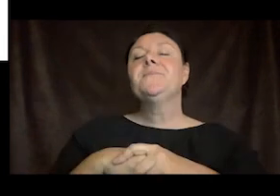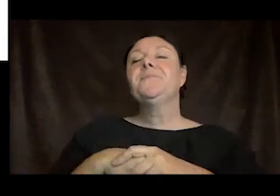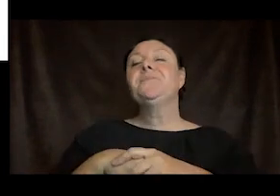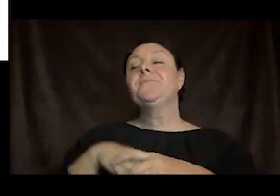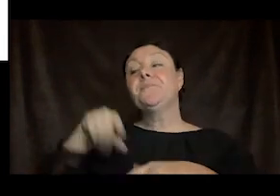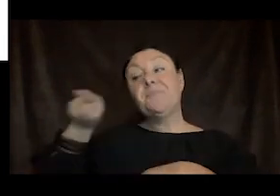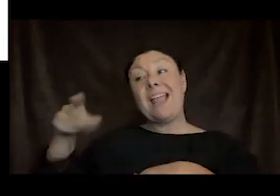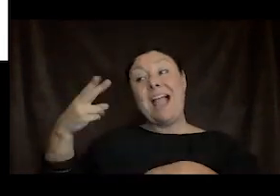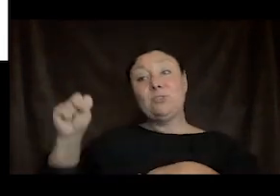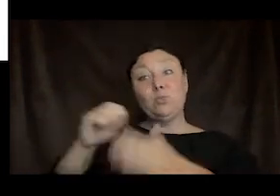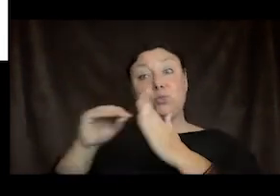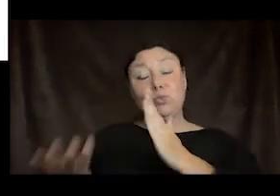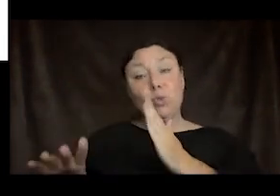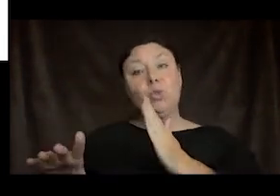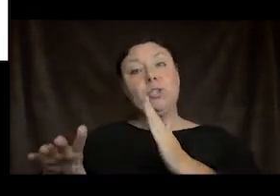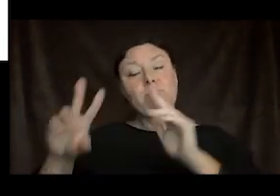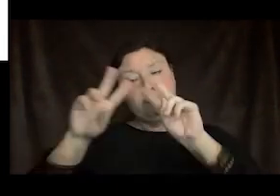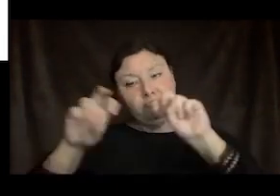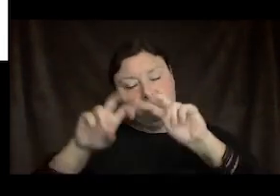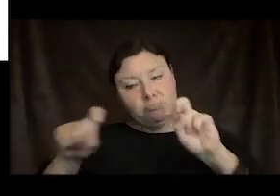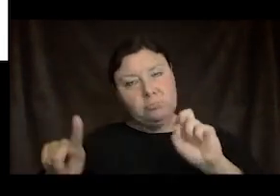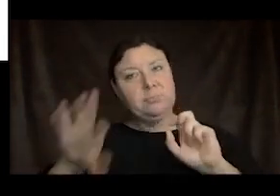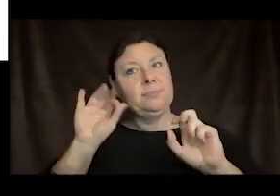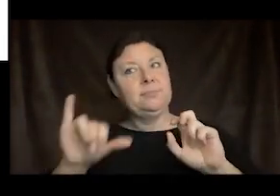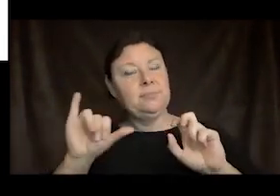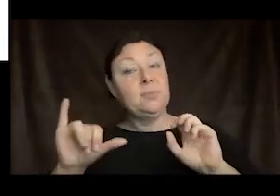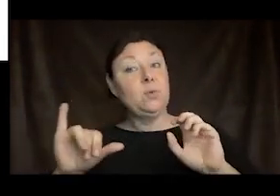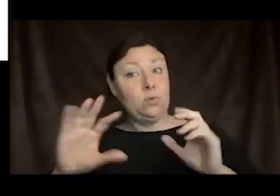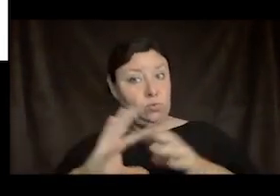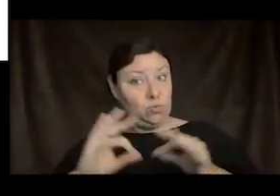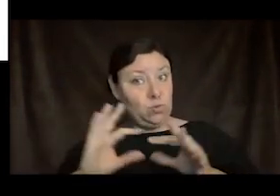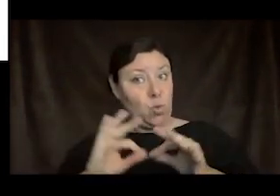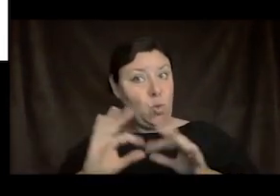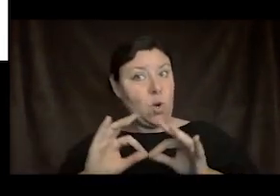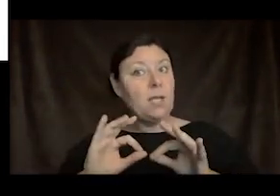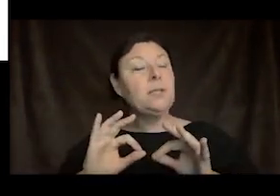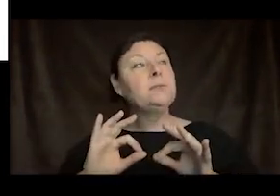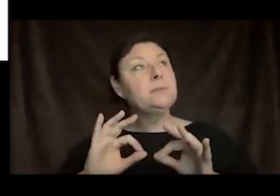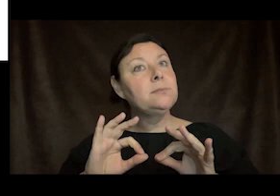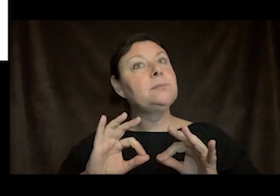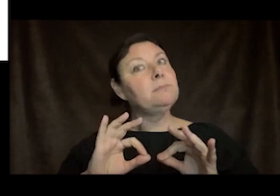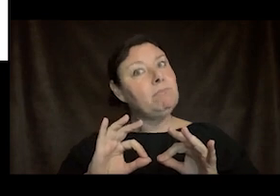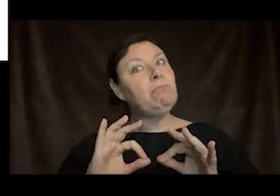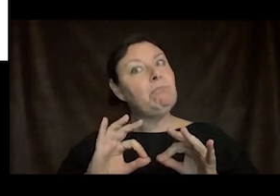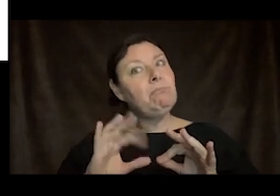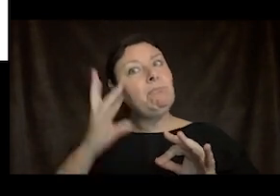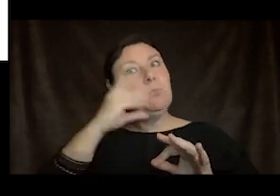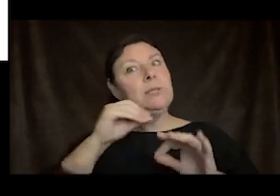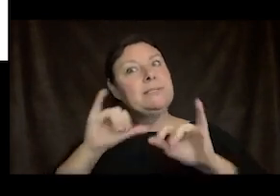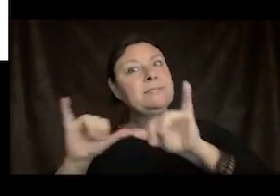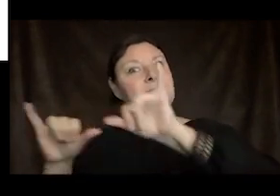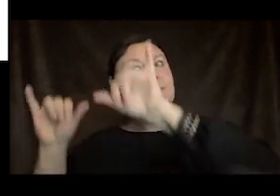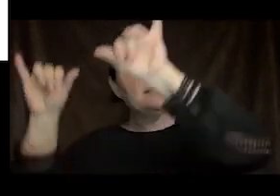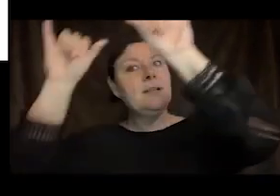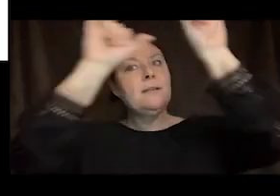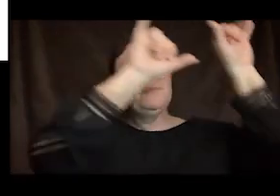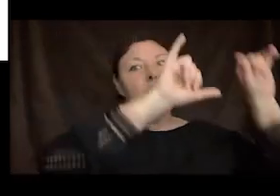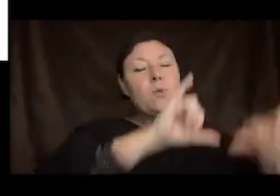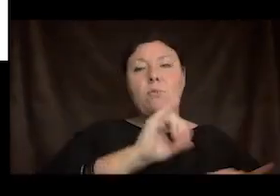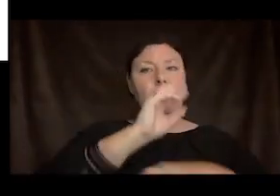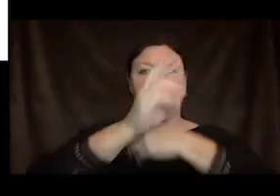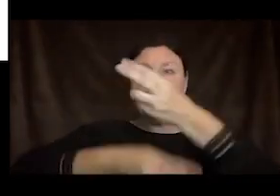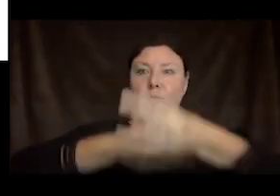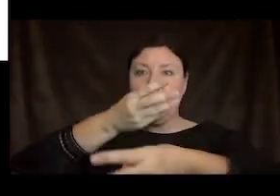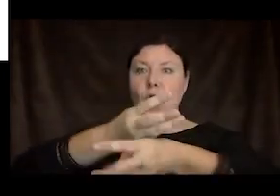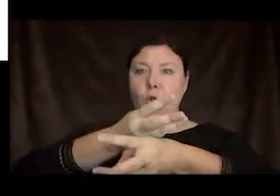was that there were stories of the same kinds of things toward other groups of people all over